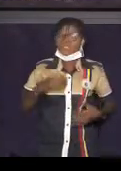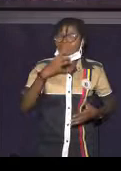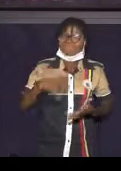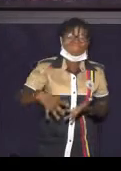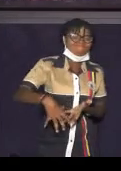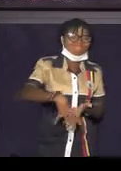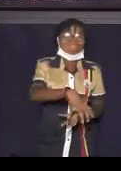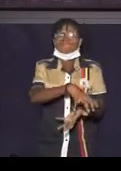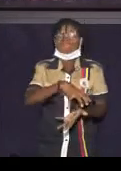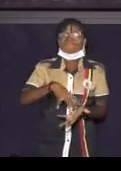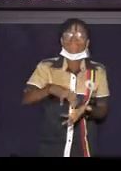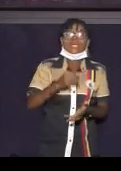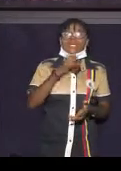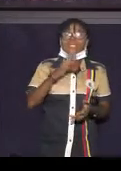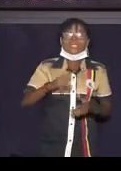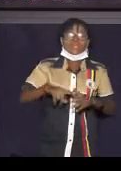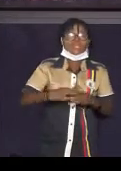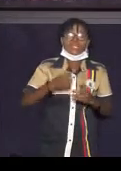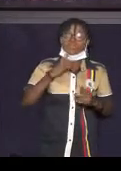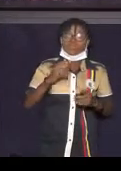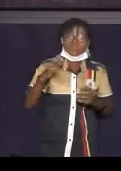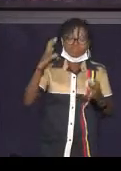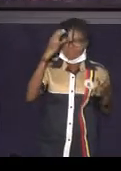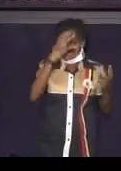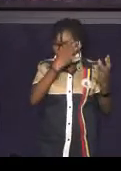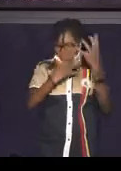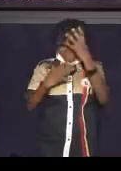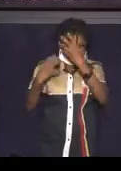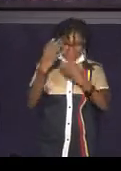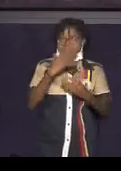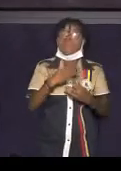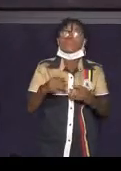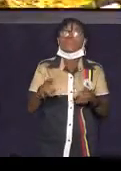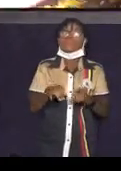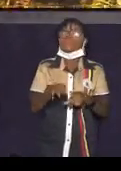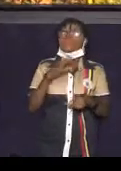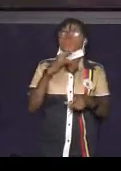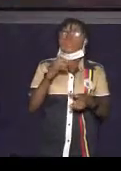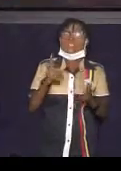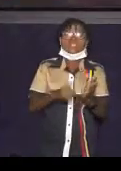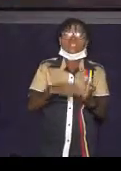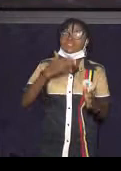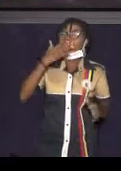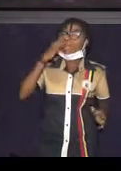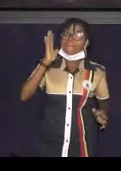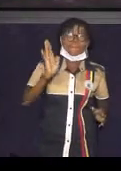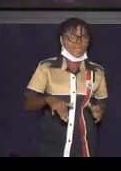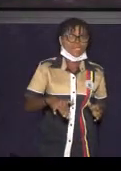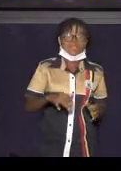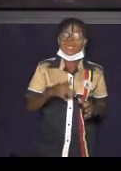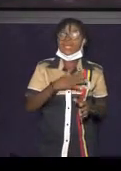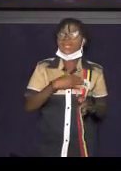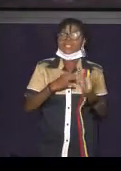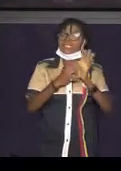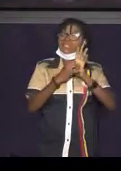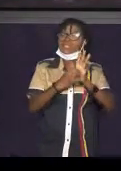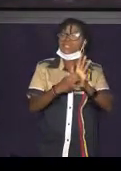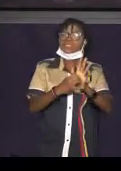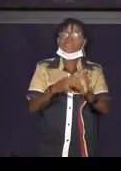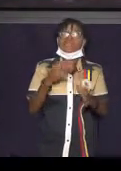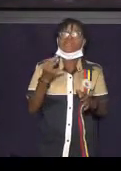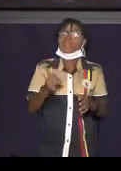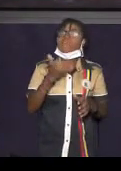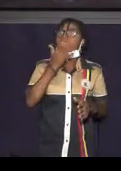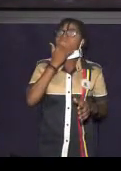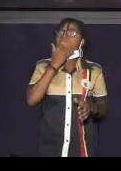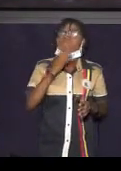start misbehaving or not functioning normally. So heroin is one of the examples of abused drug.